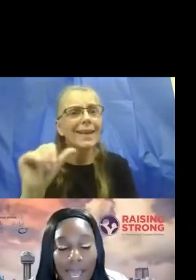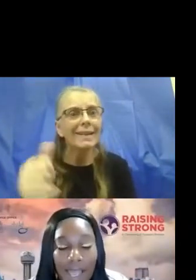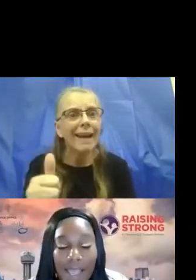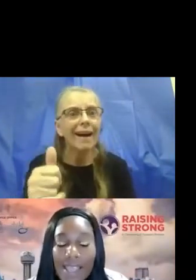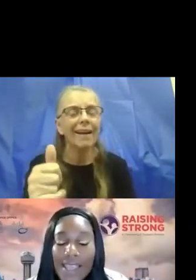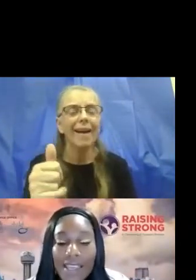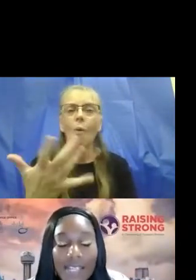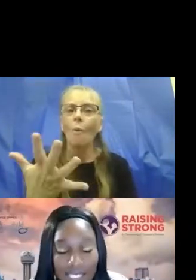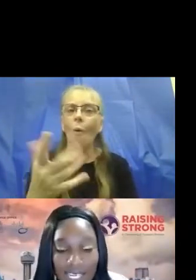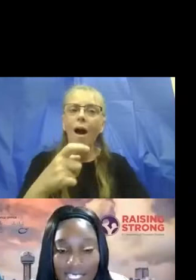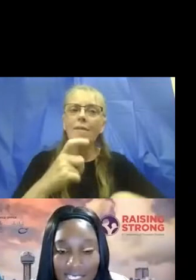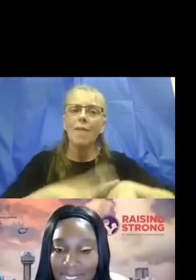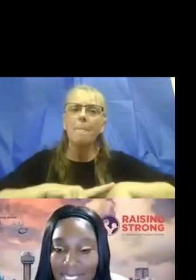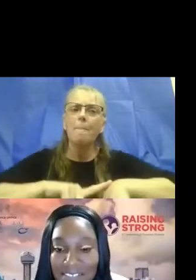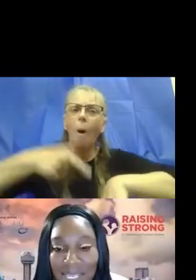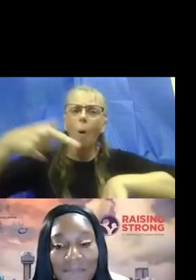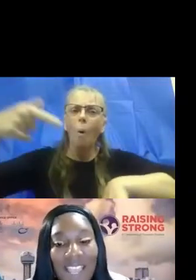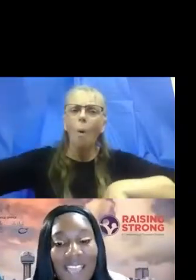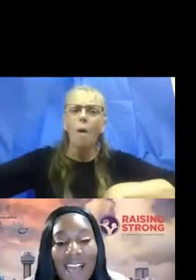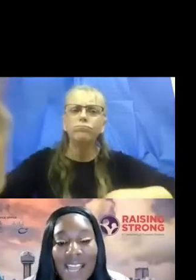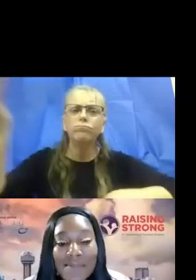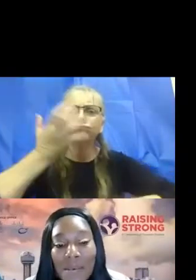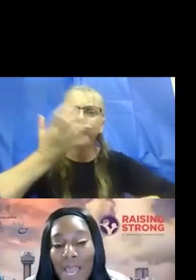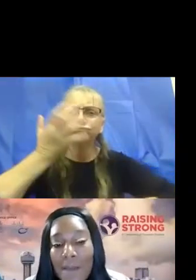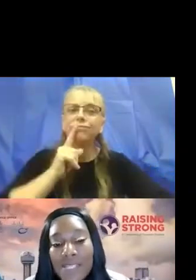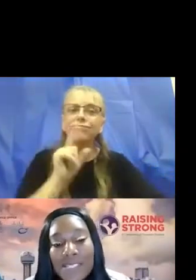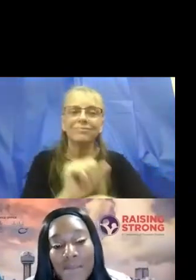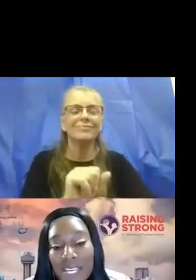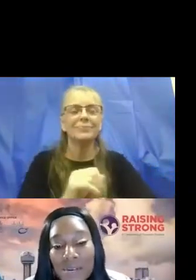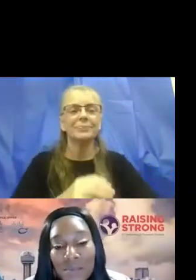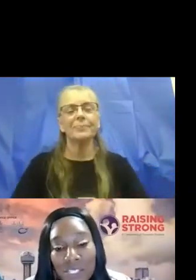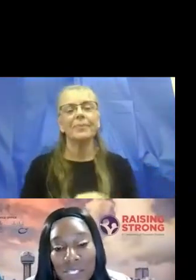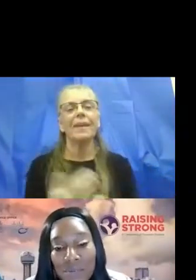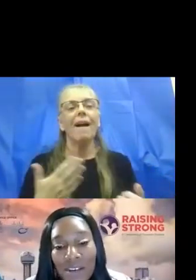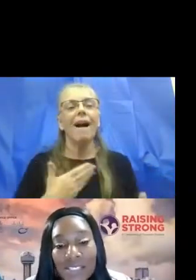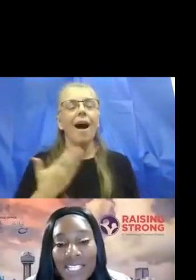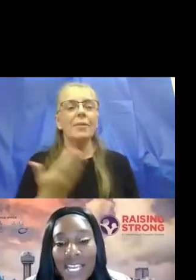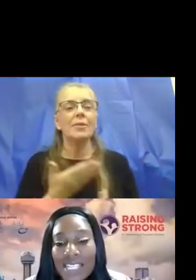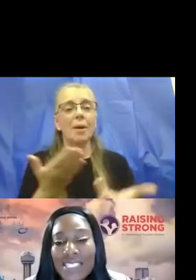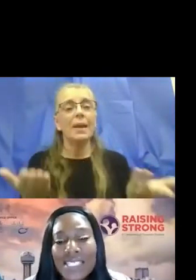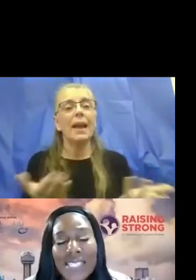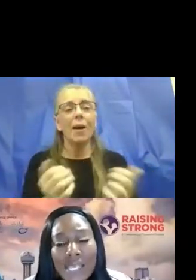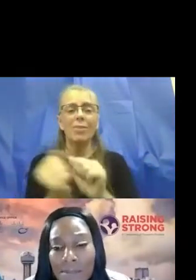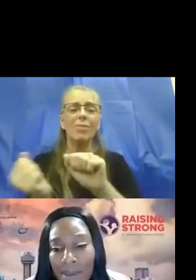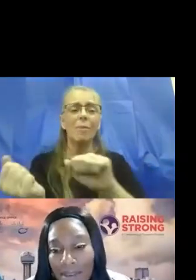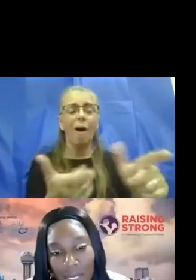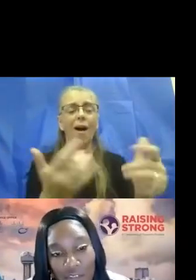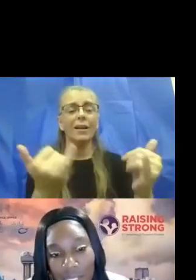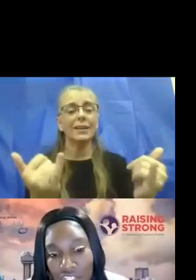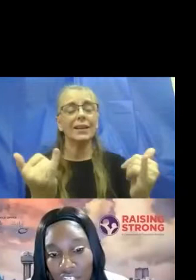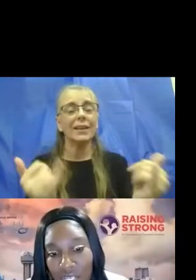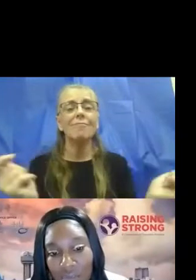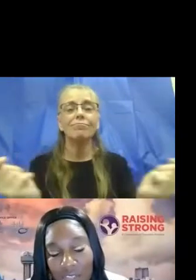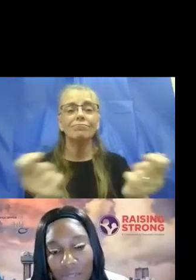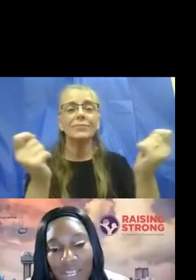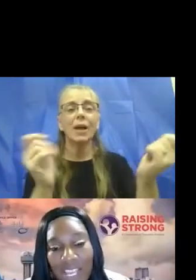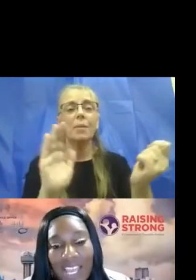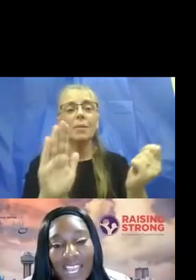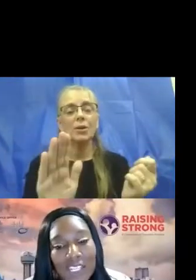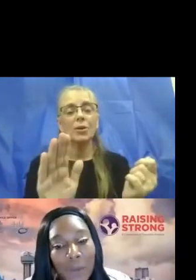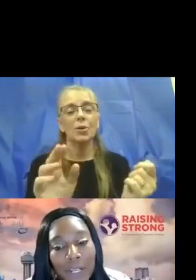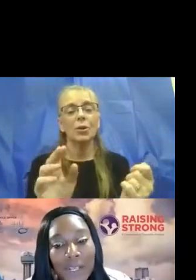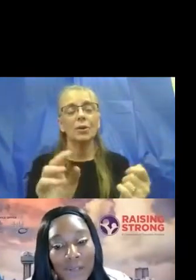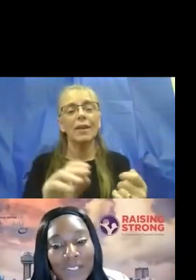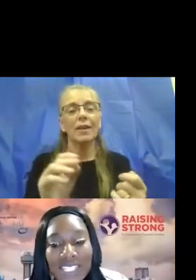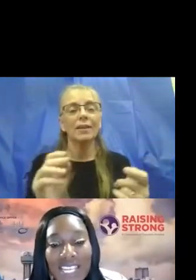flies by, it does, believe me. I am so happy to be here with you all today to celebrate your NFP journey with you.